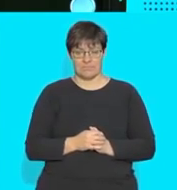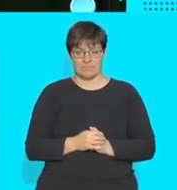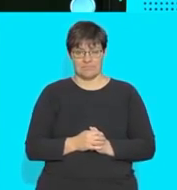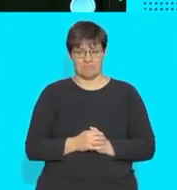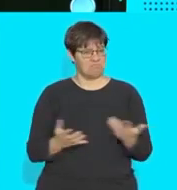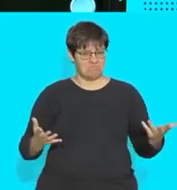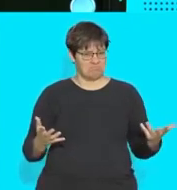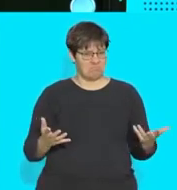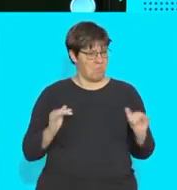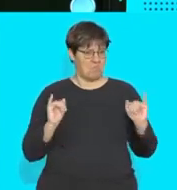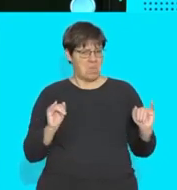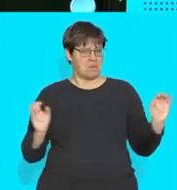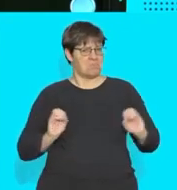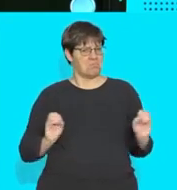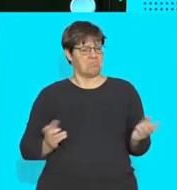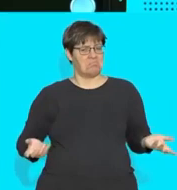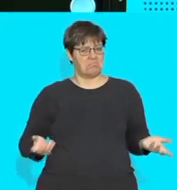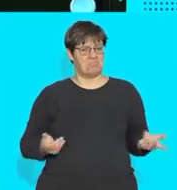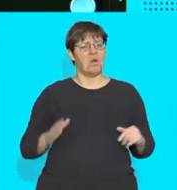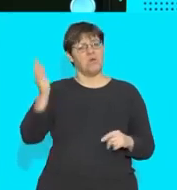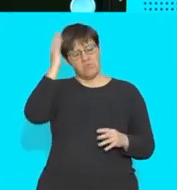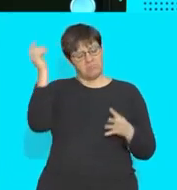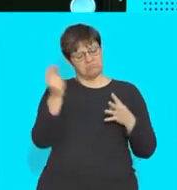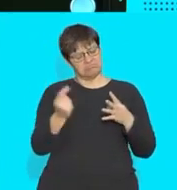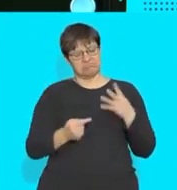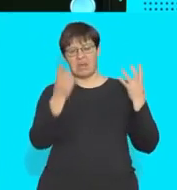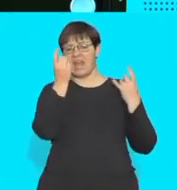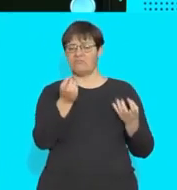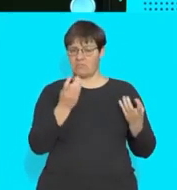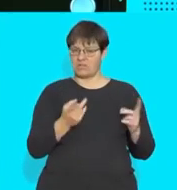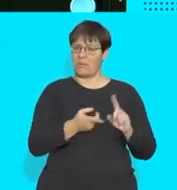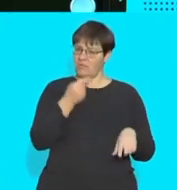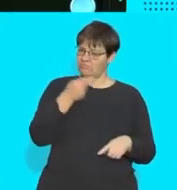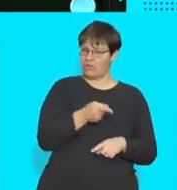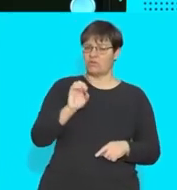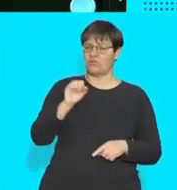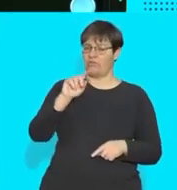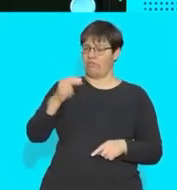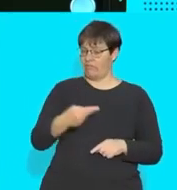Really not so bad. So now we know a whole bunch of information about the sloth.